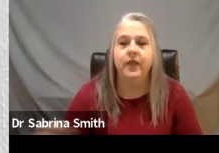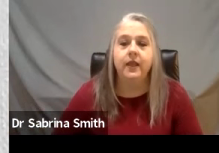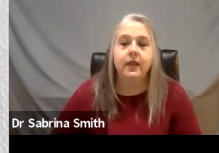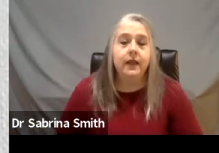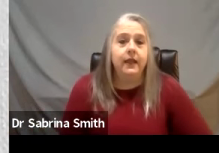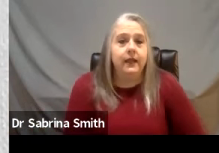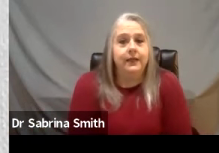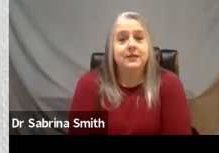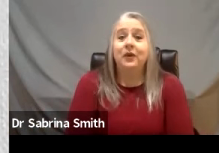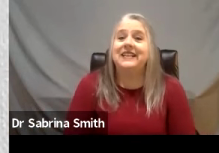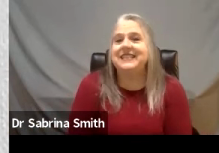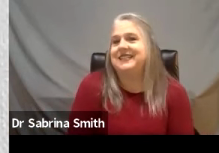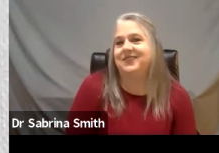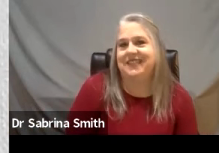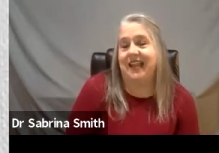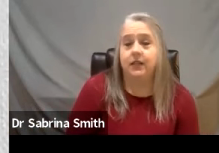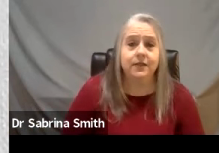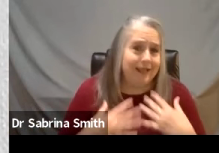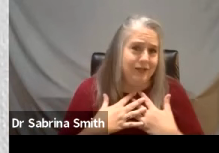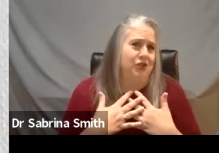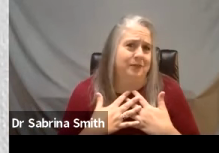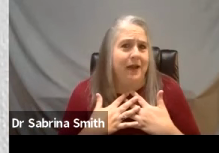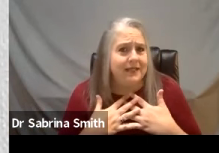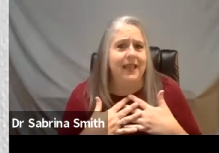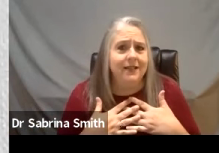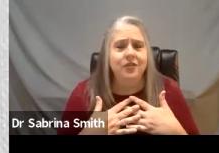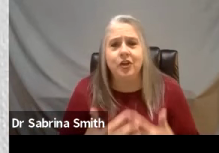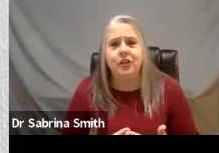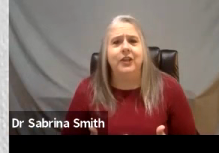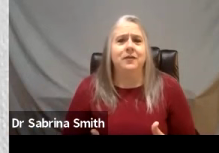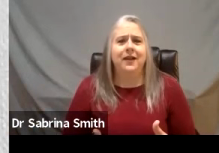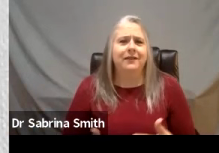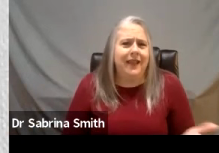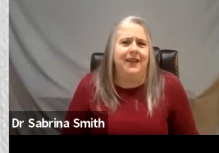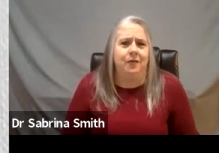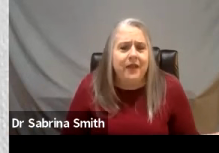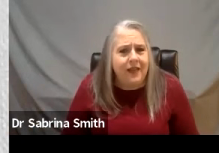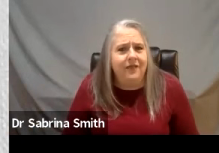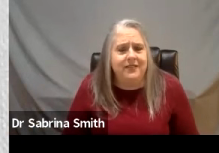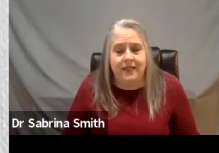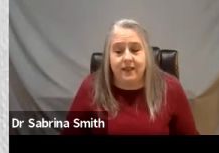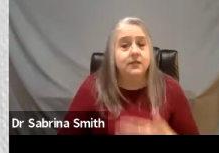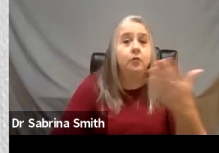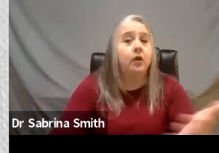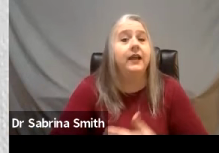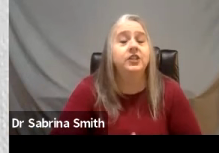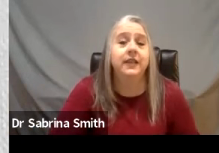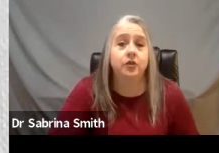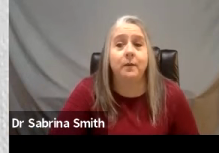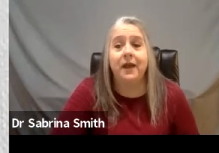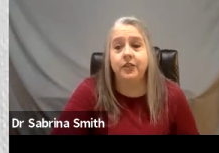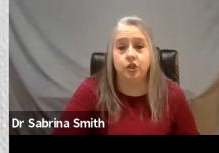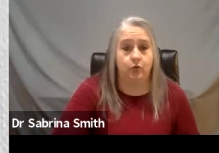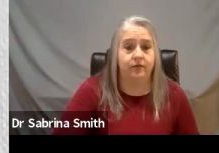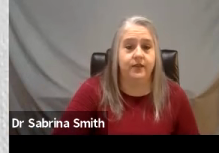with you. Sabrina's list of sayings. These aren't just my sayings. You're going to look at them and go, lady, a lot of us say this. Well, I just like